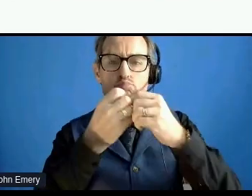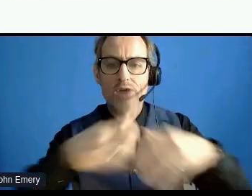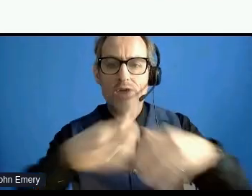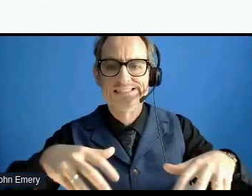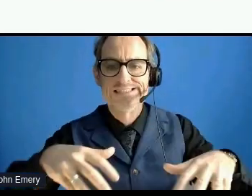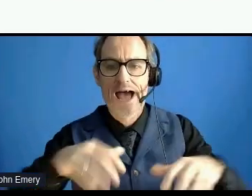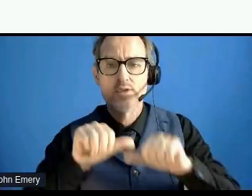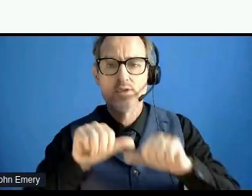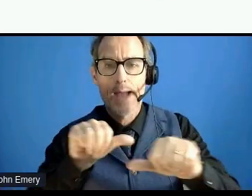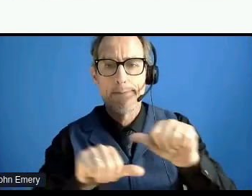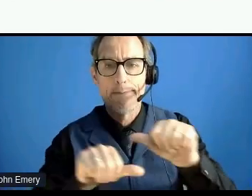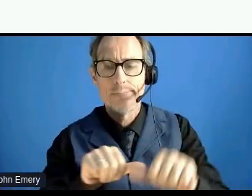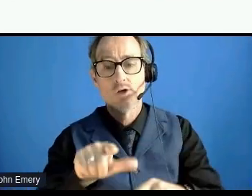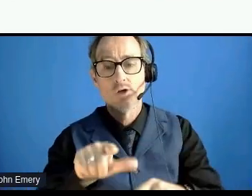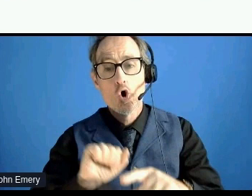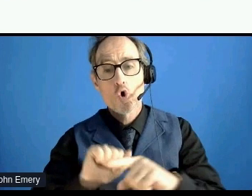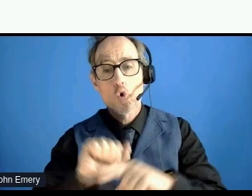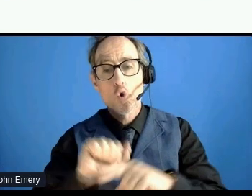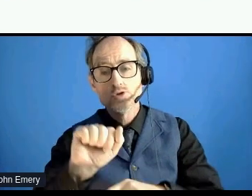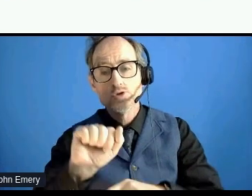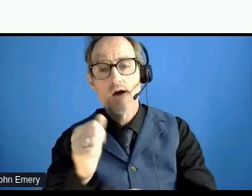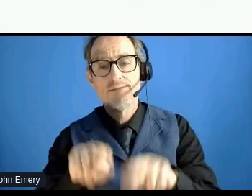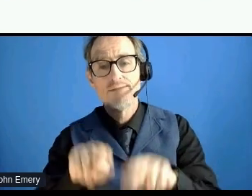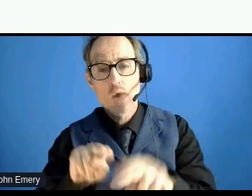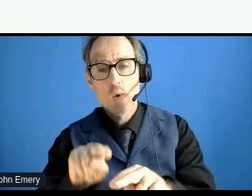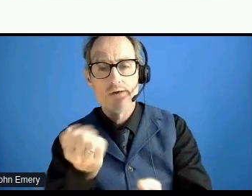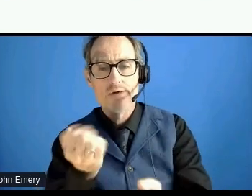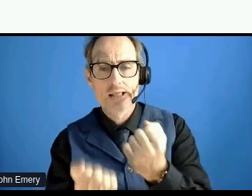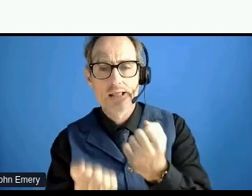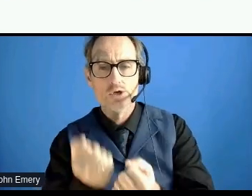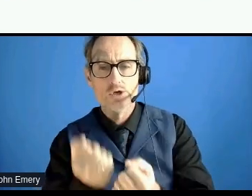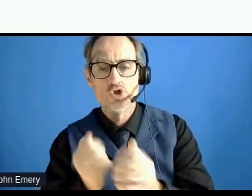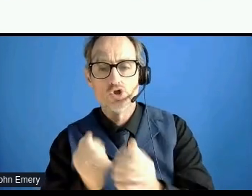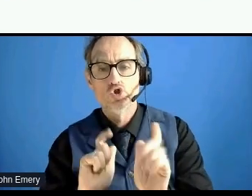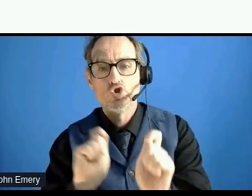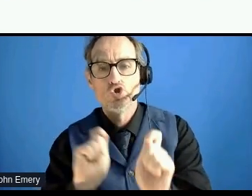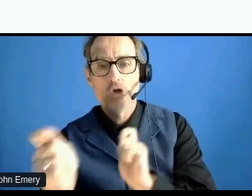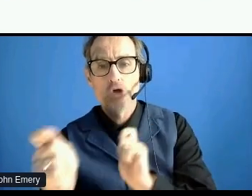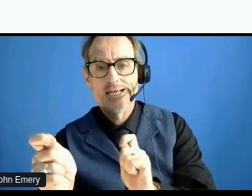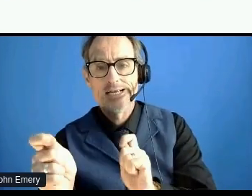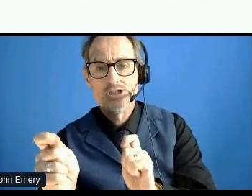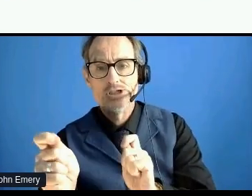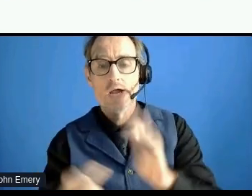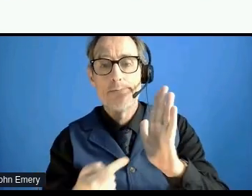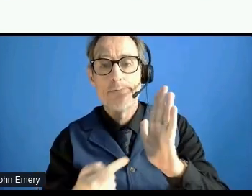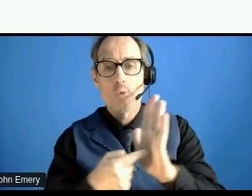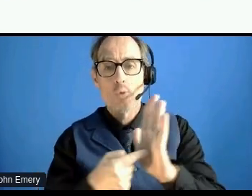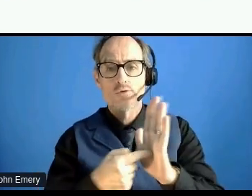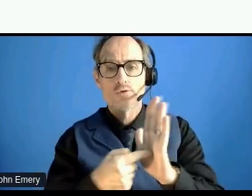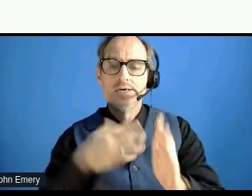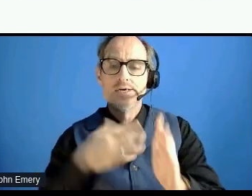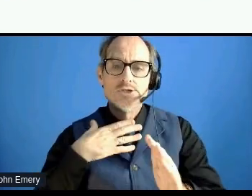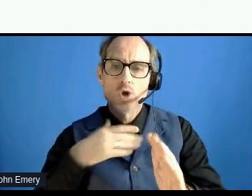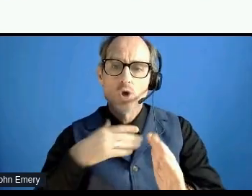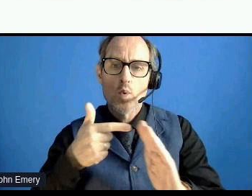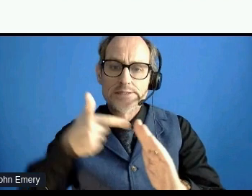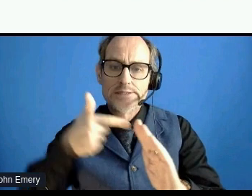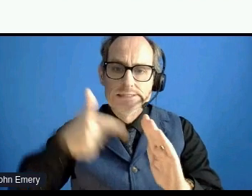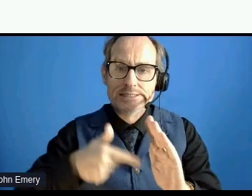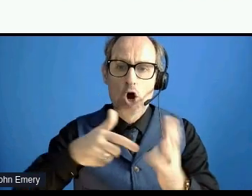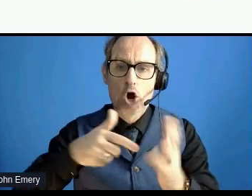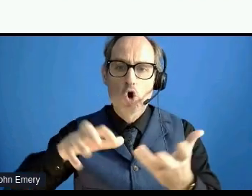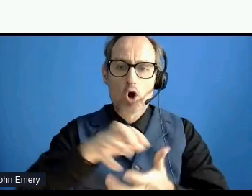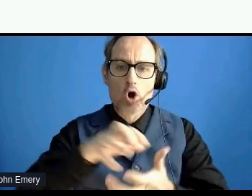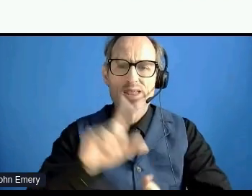important to get into a position where things don't appear overwhelming and people simply disengage and say, I can't even